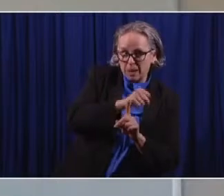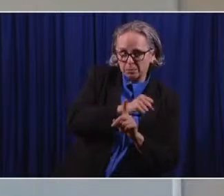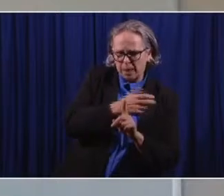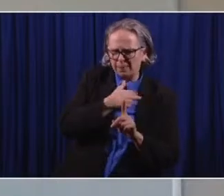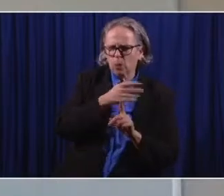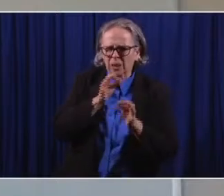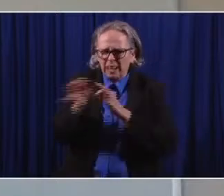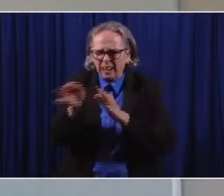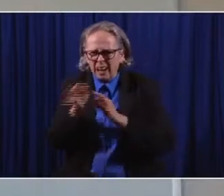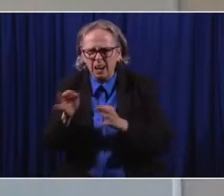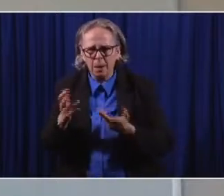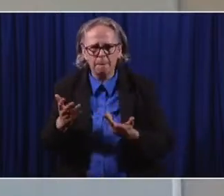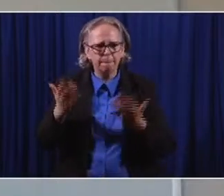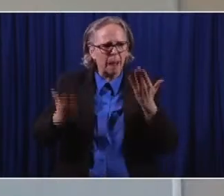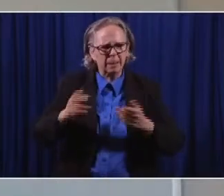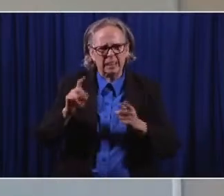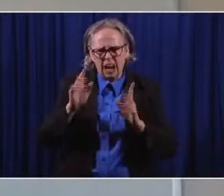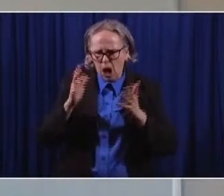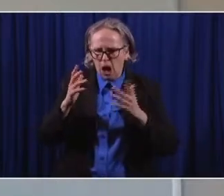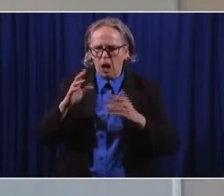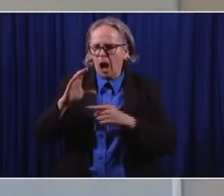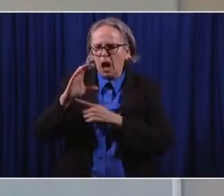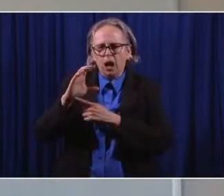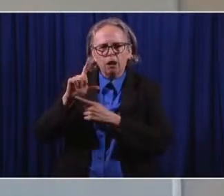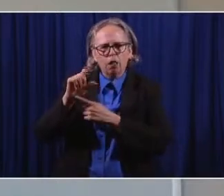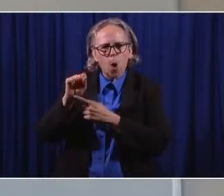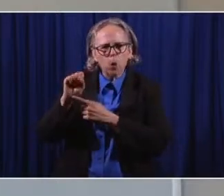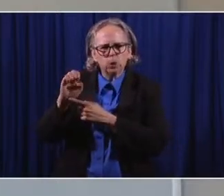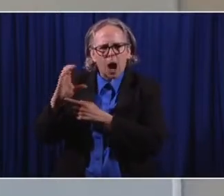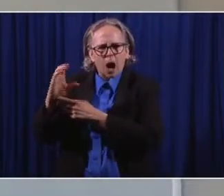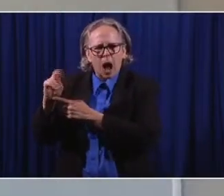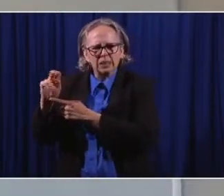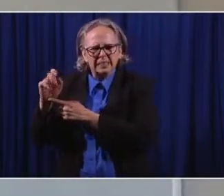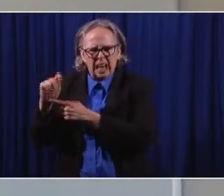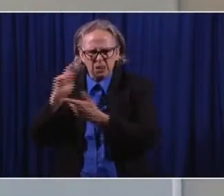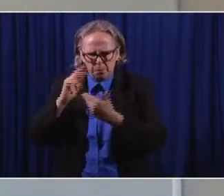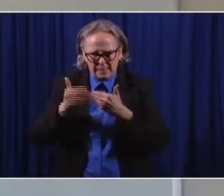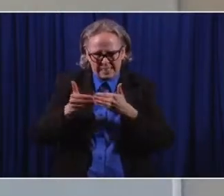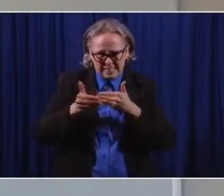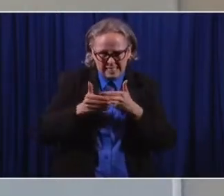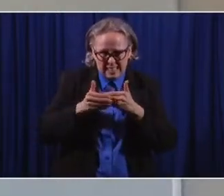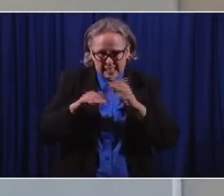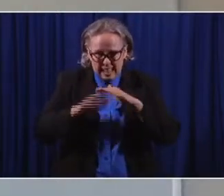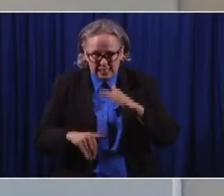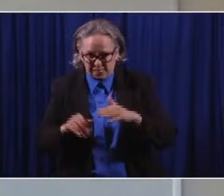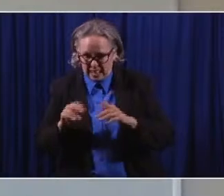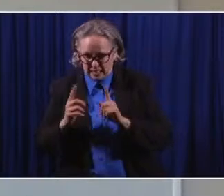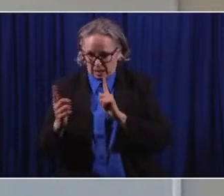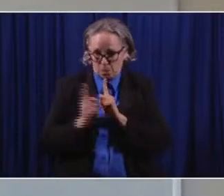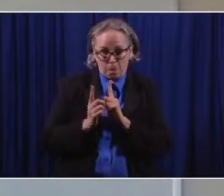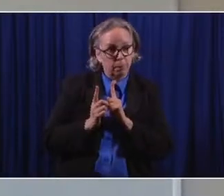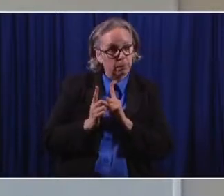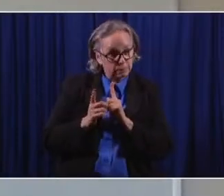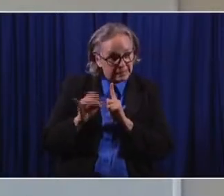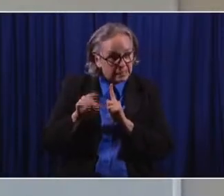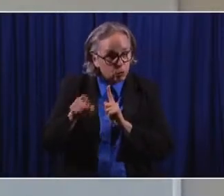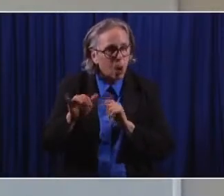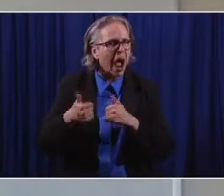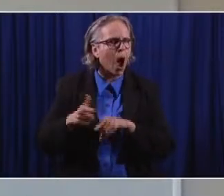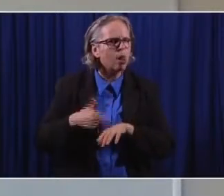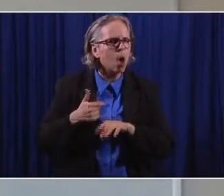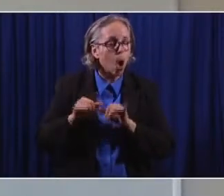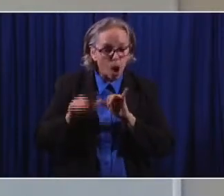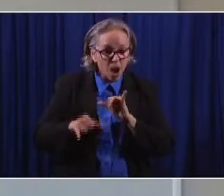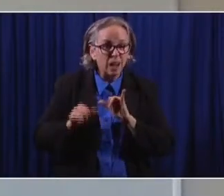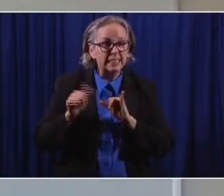within 6 feet of you for 15 minutes or longer. And then we're going to get some context behind that interaction. Were you there